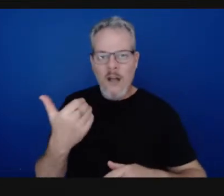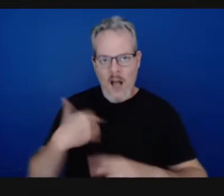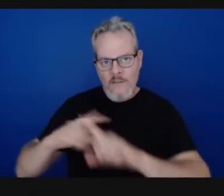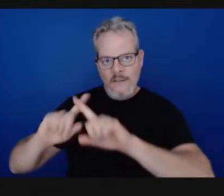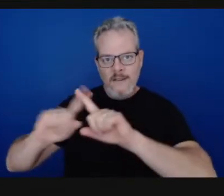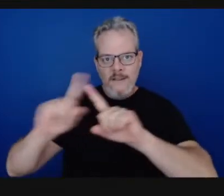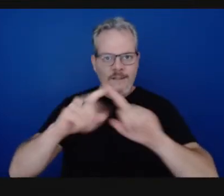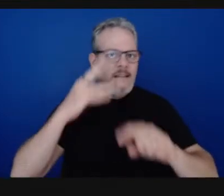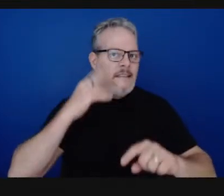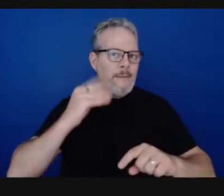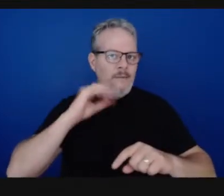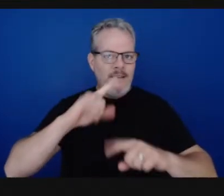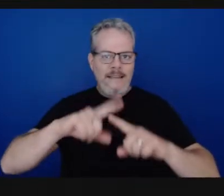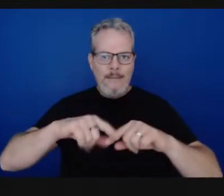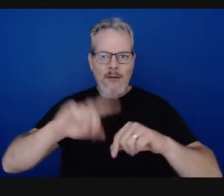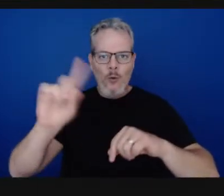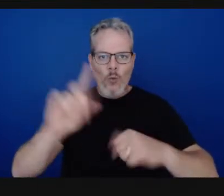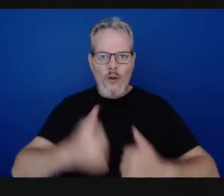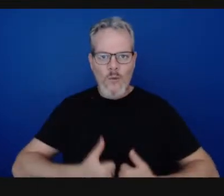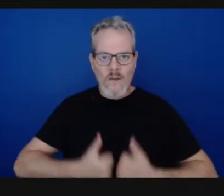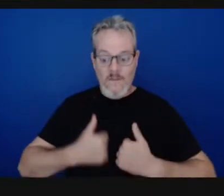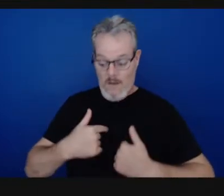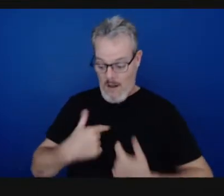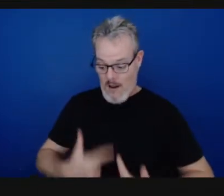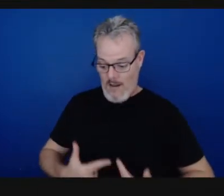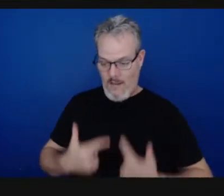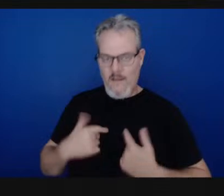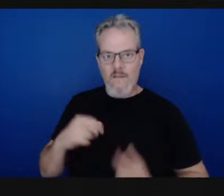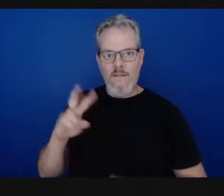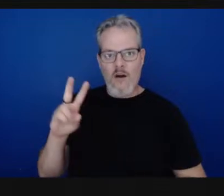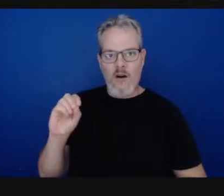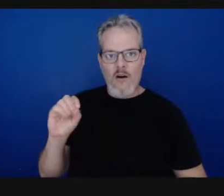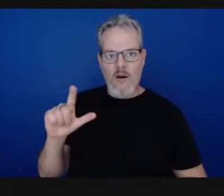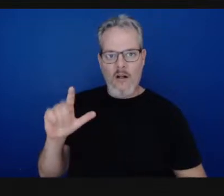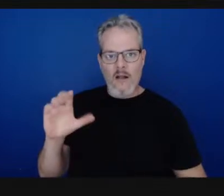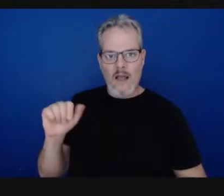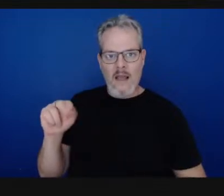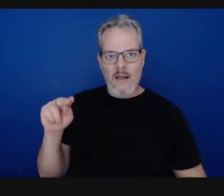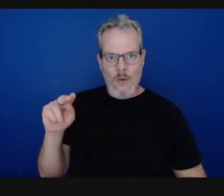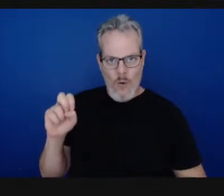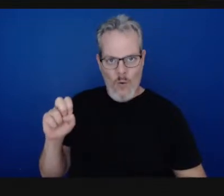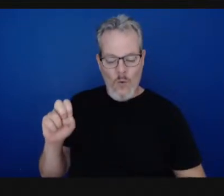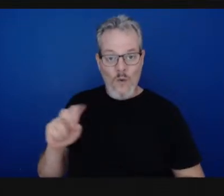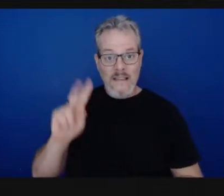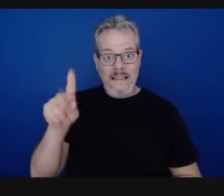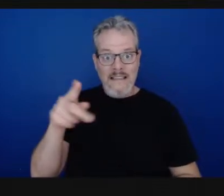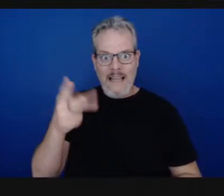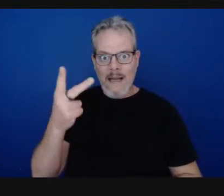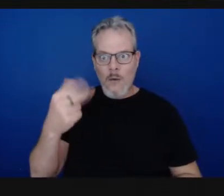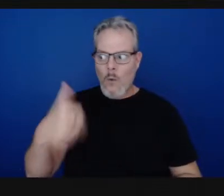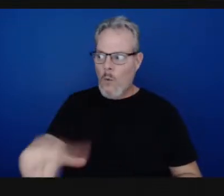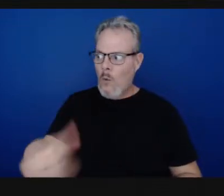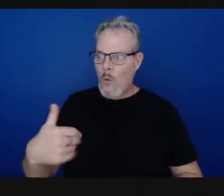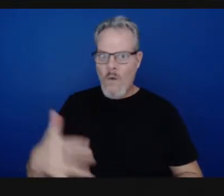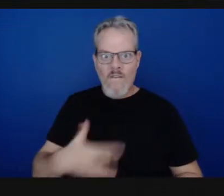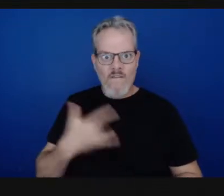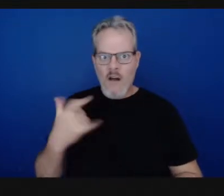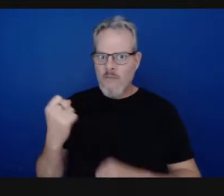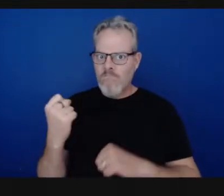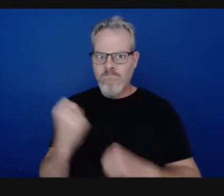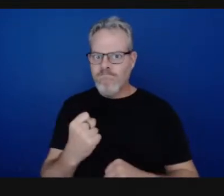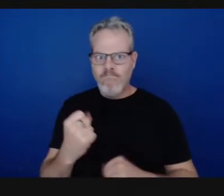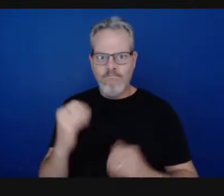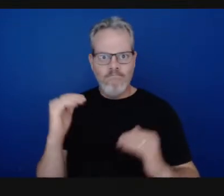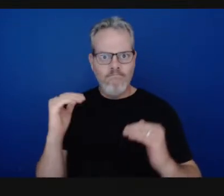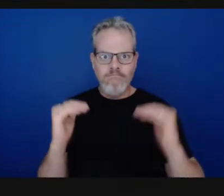island. I'm living in Volcano, so that second one felt pretty close to as strong as the first one. It